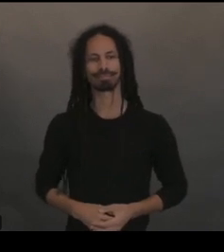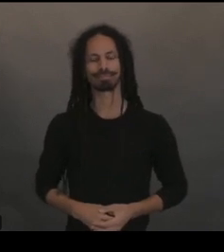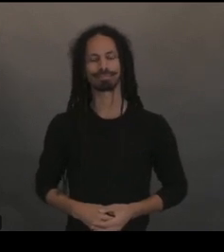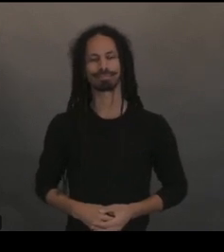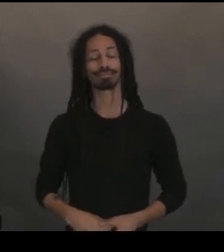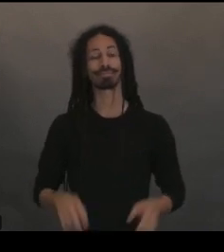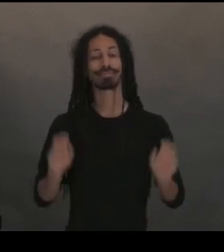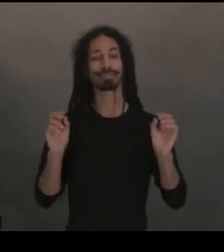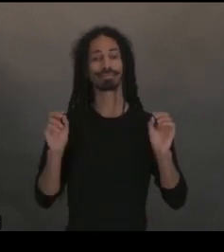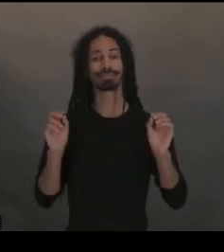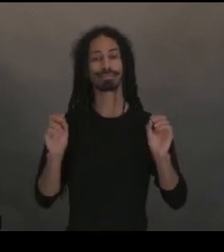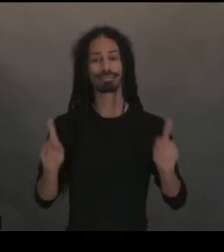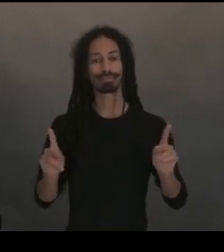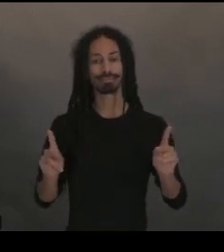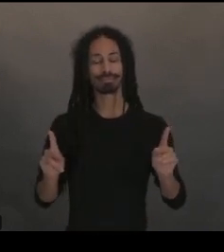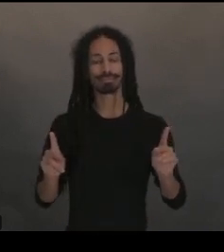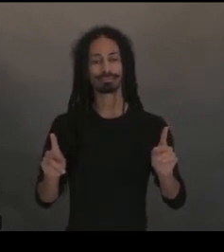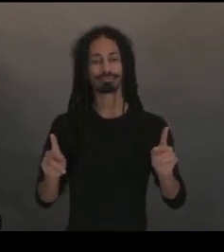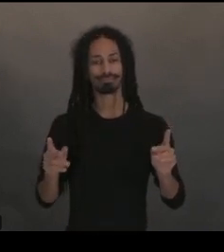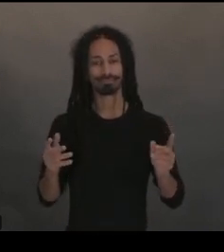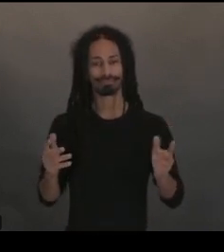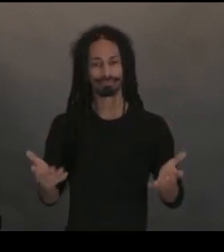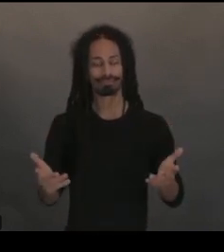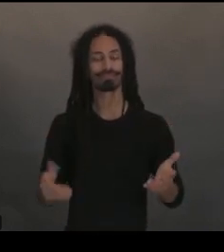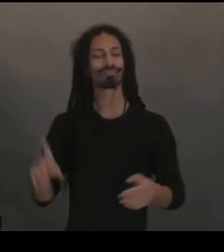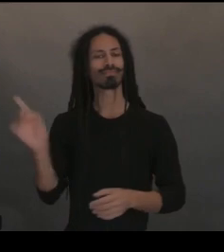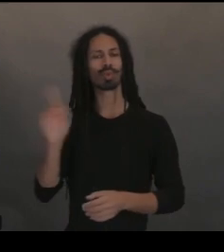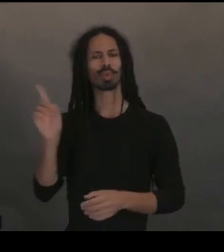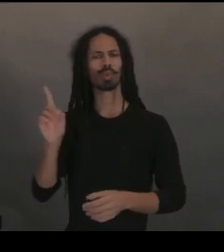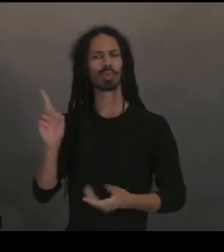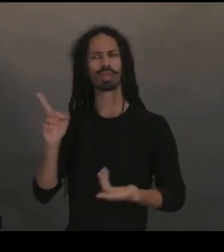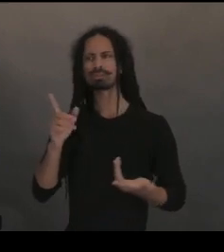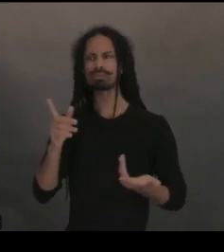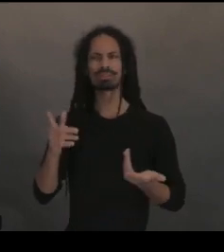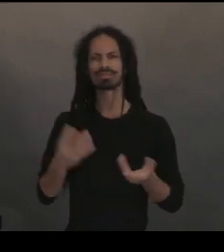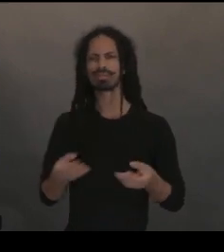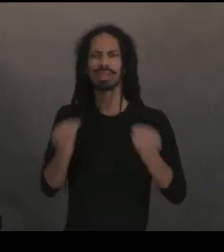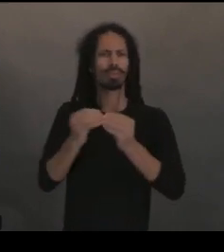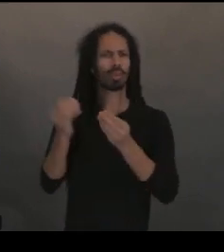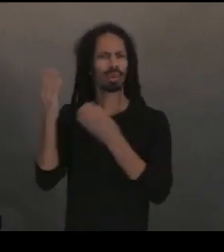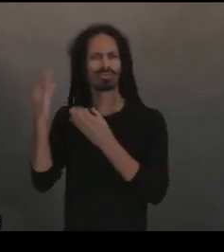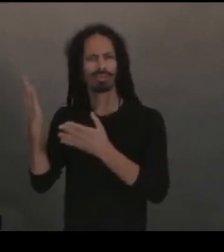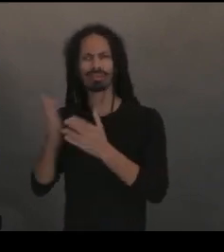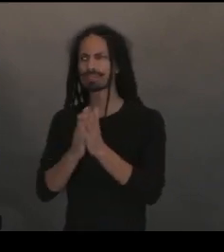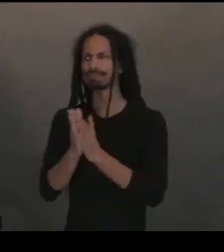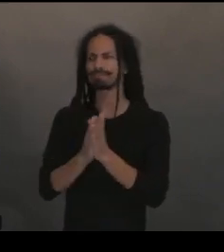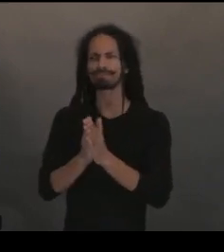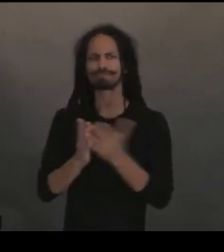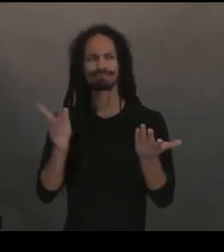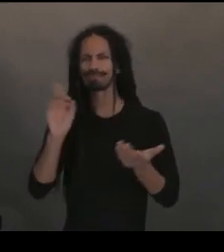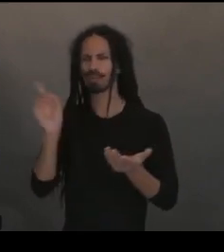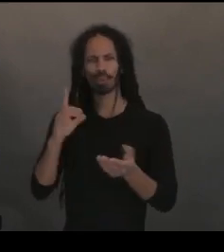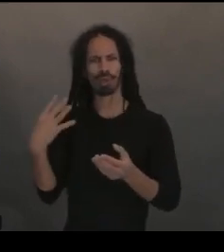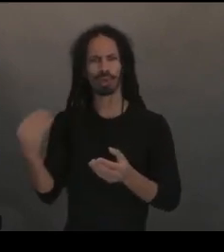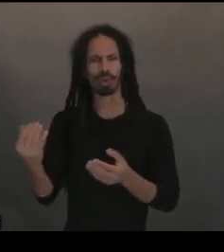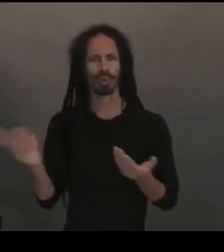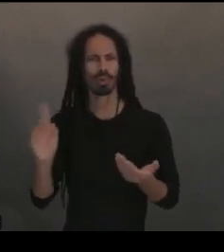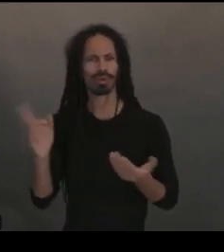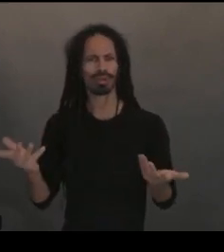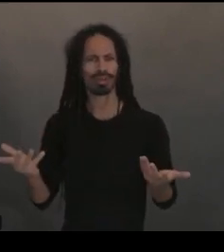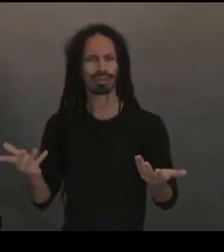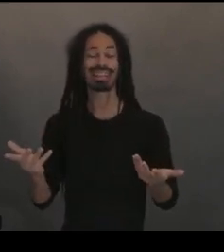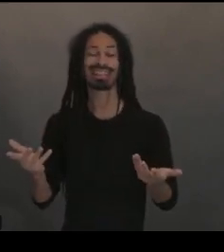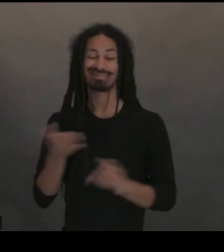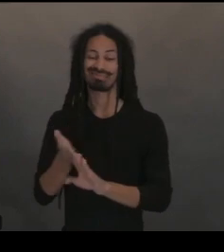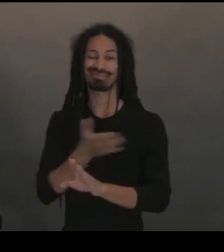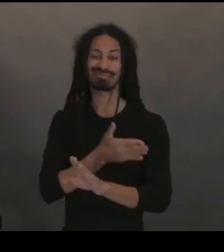Okay, so where can you go to find more information? And before we